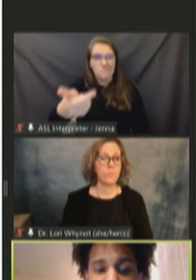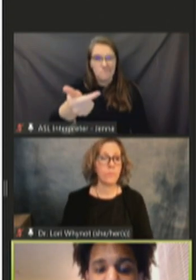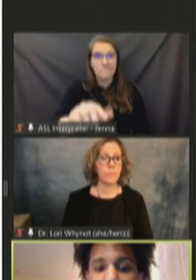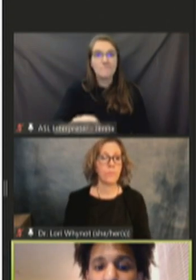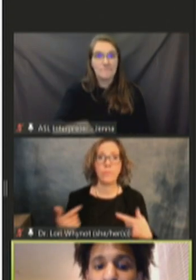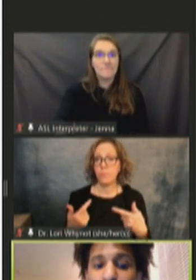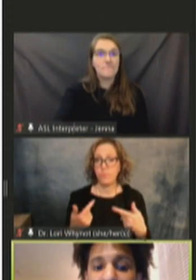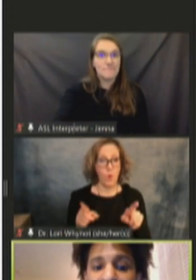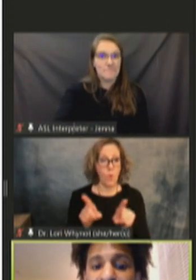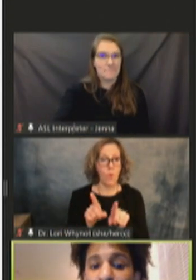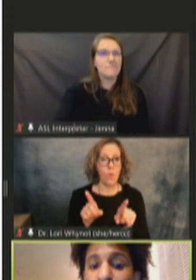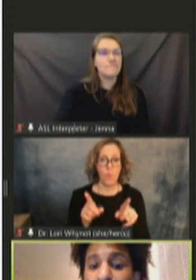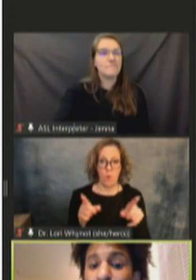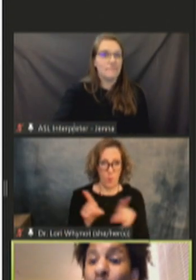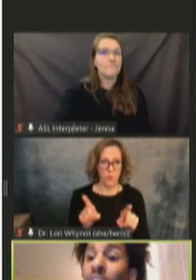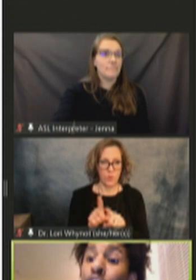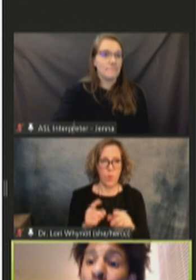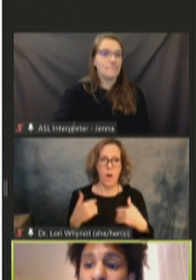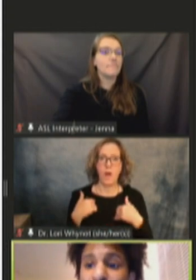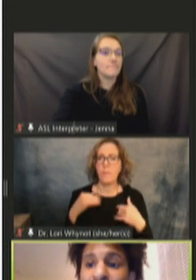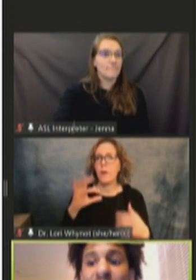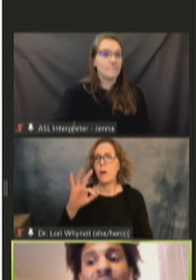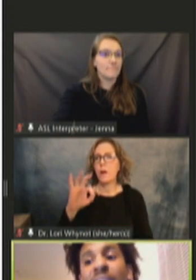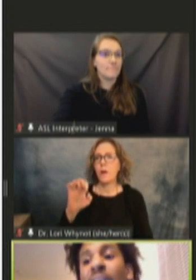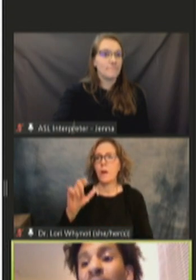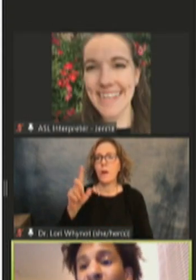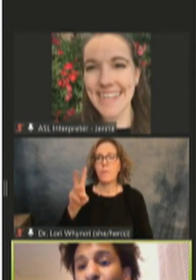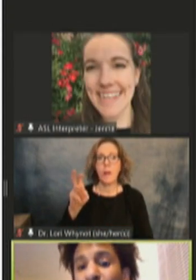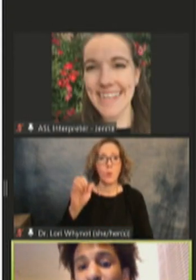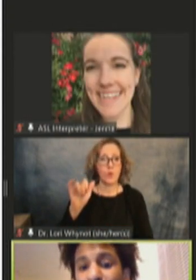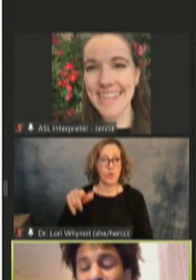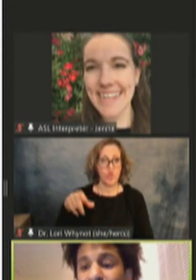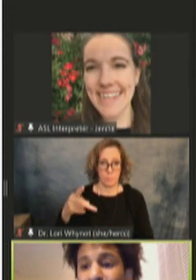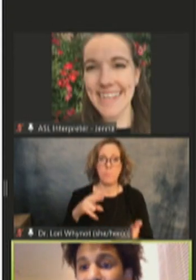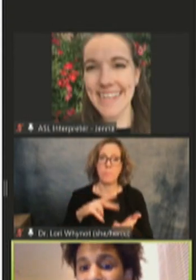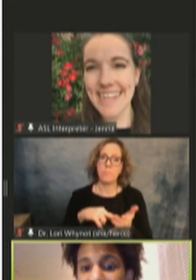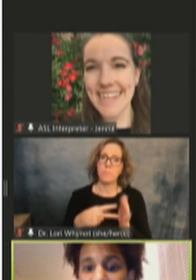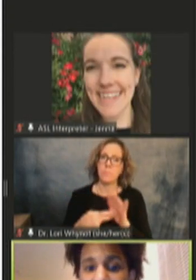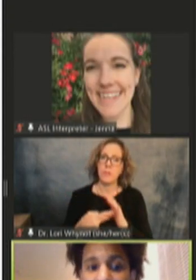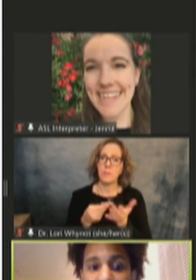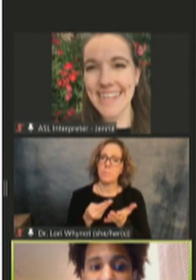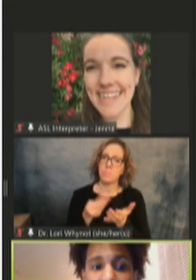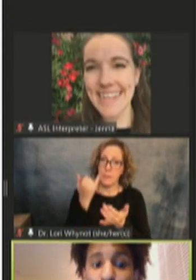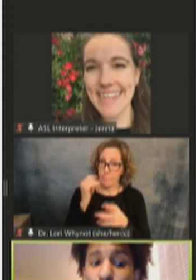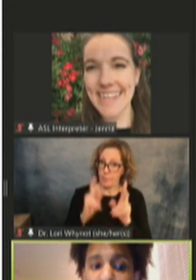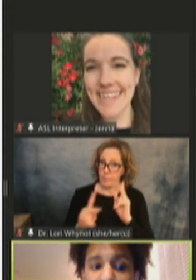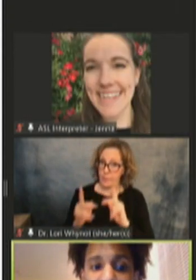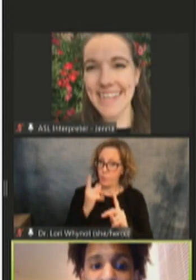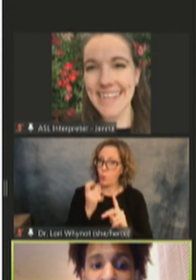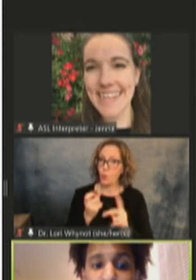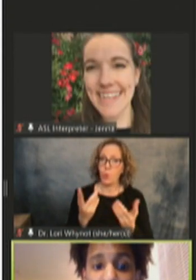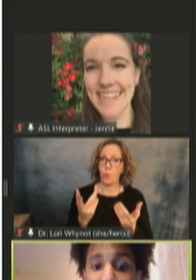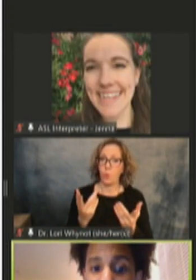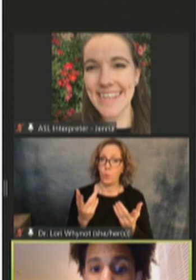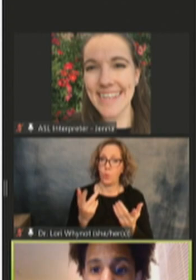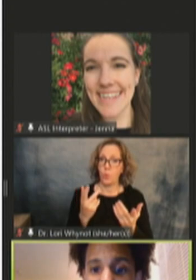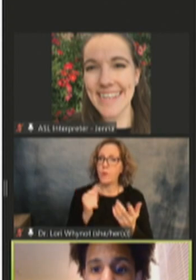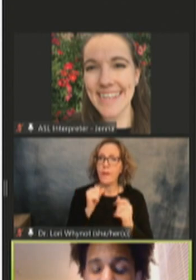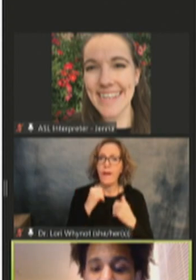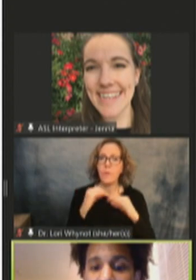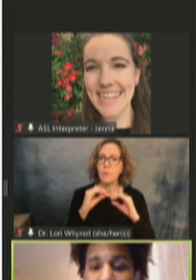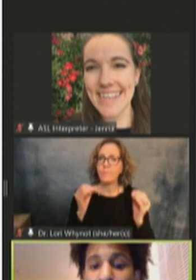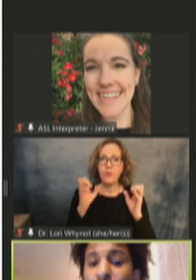initiative where Boston immigrant youth that are undocumented and unable to participate in the city's youth job